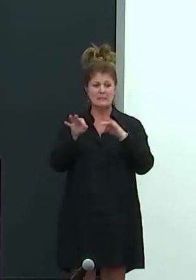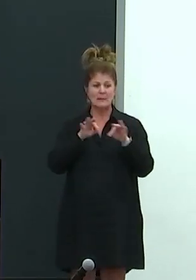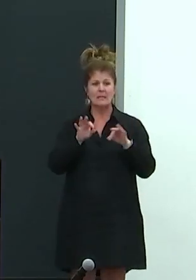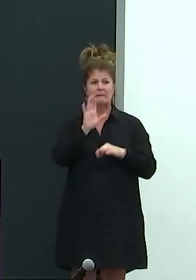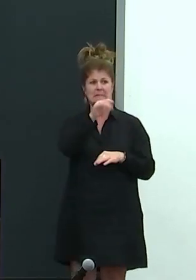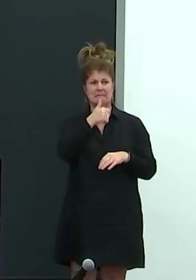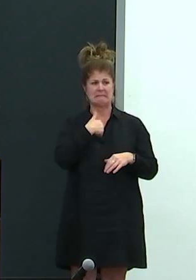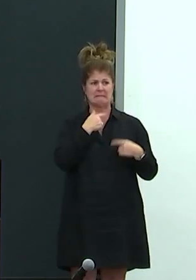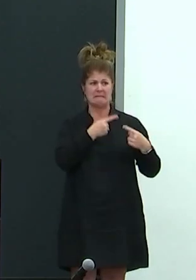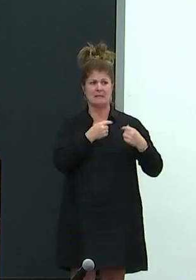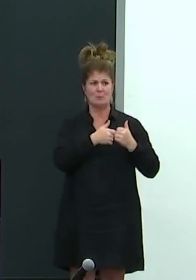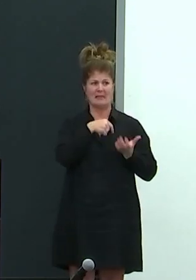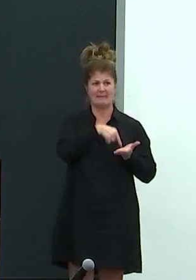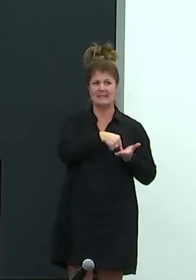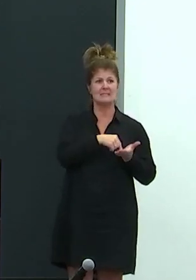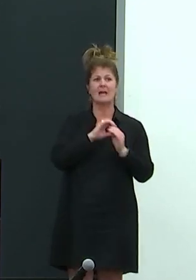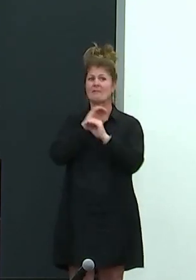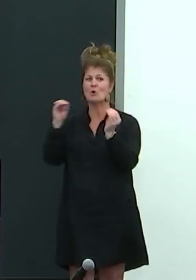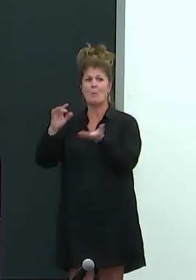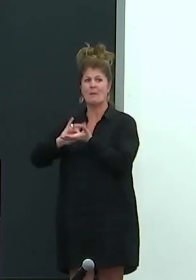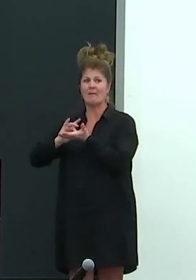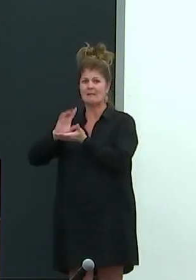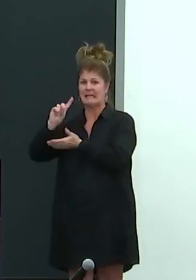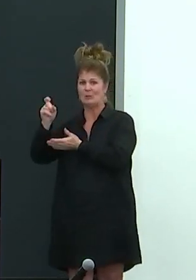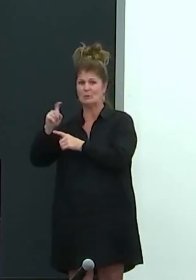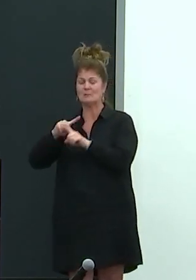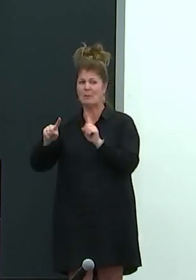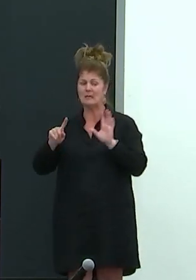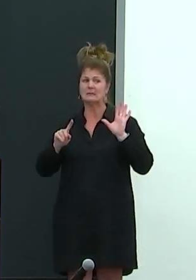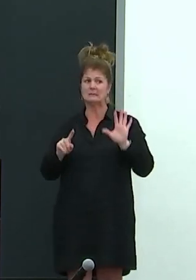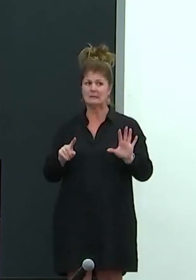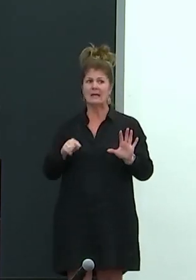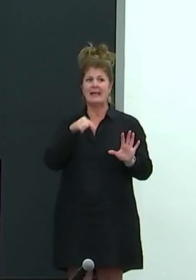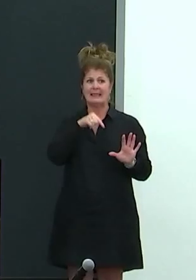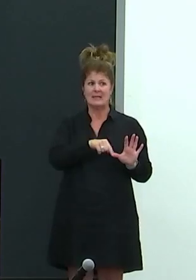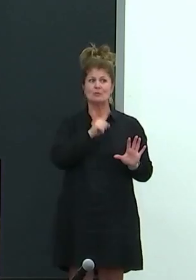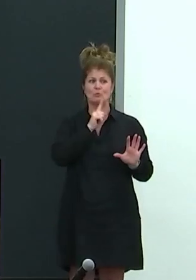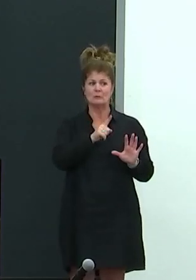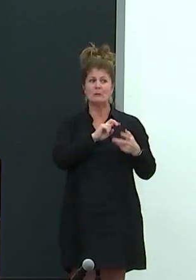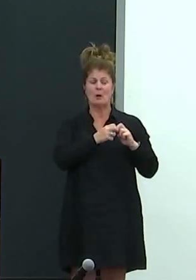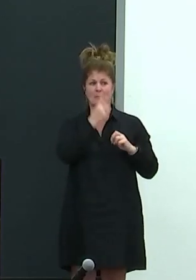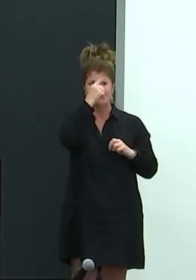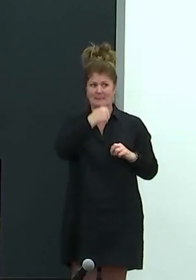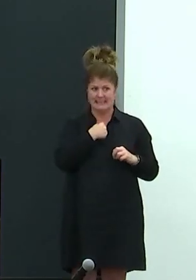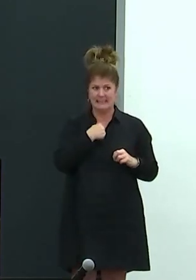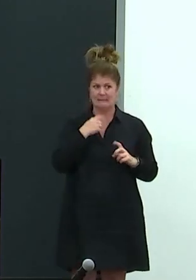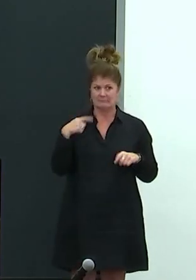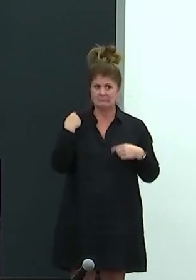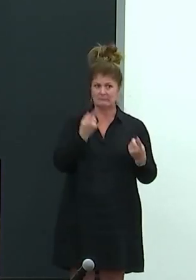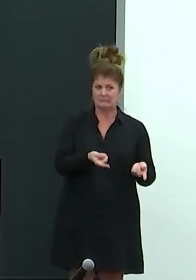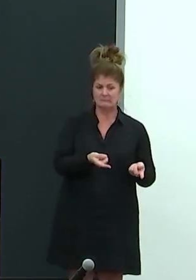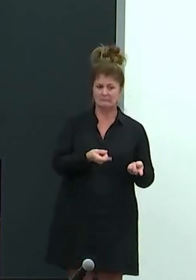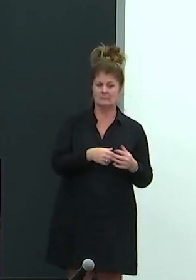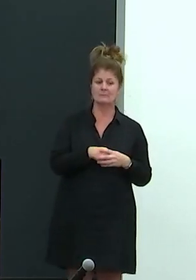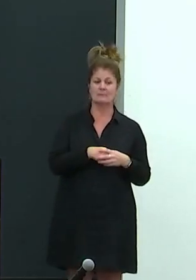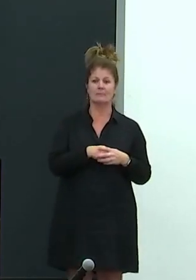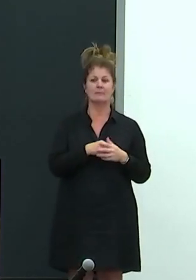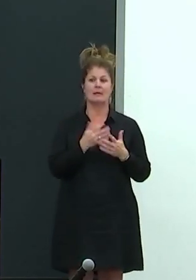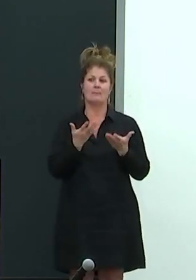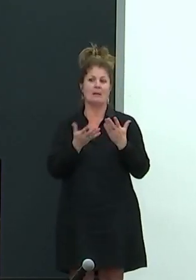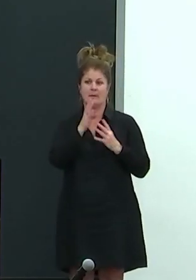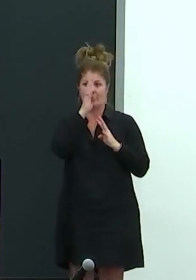having problems with this. I don't have a medical diagnosis, but this is really a problem for me, and maybe come up